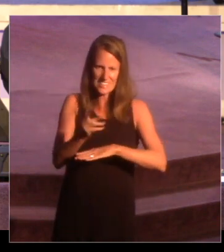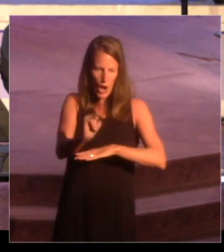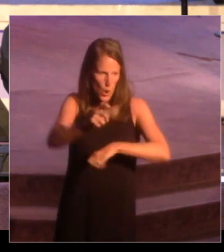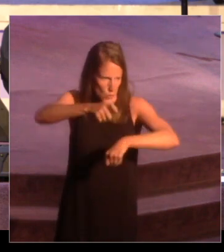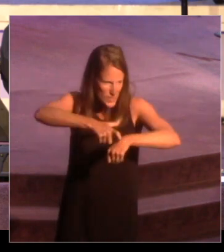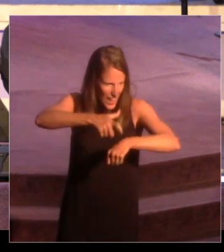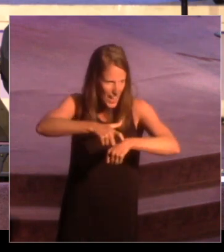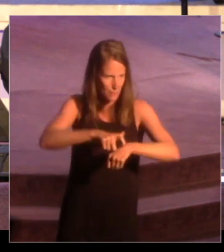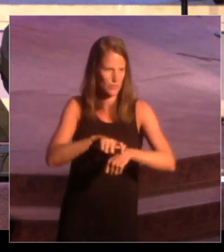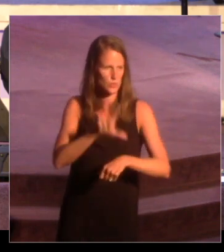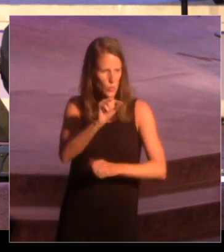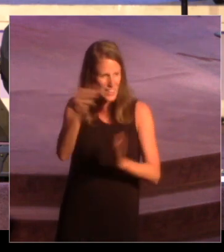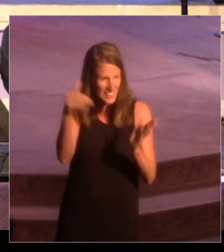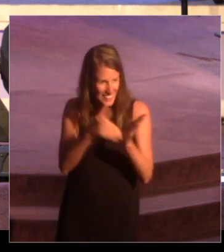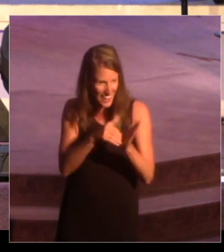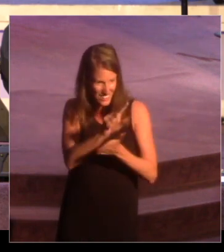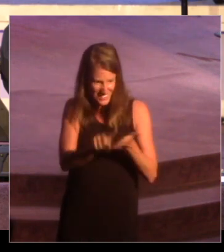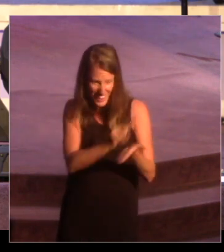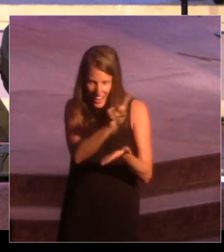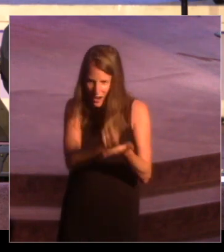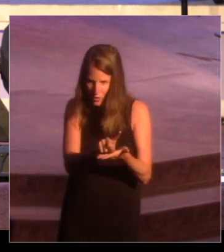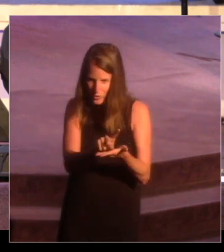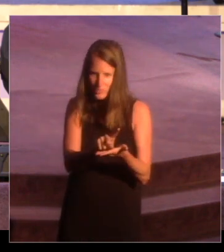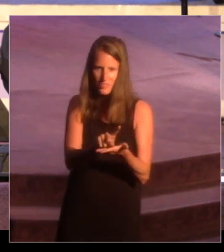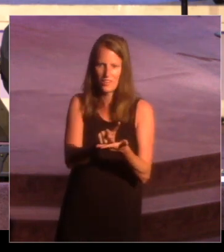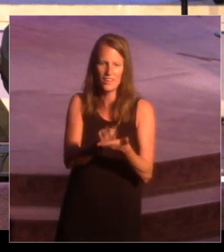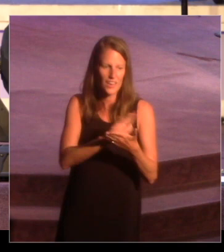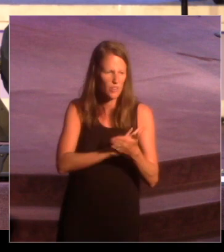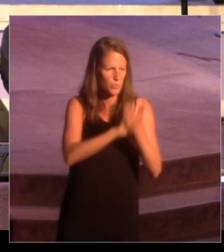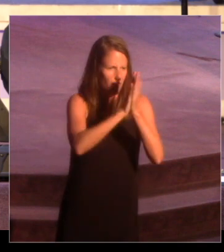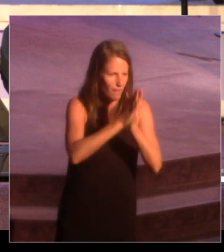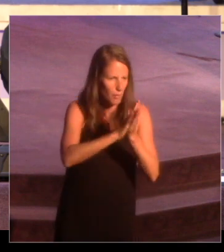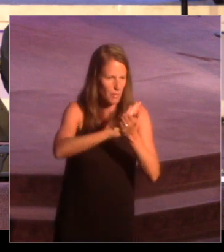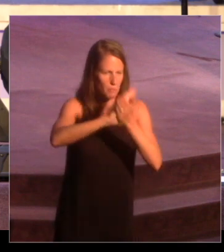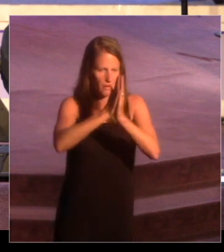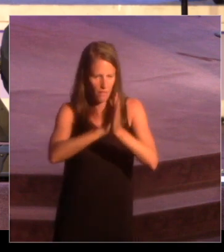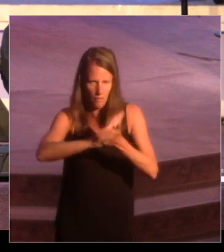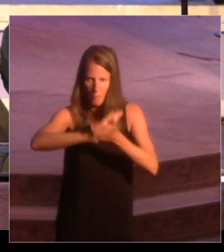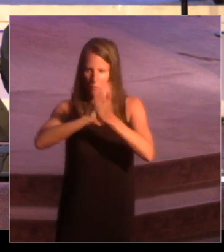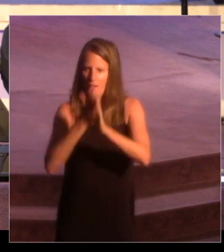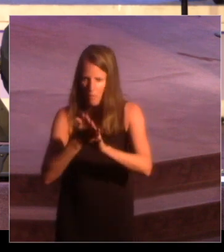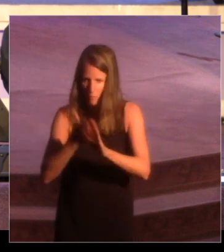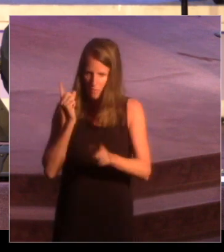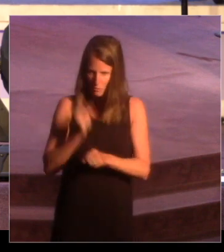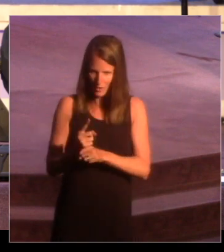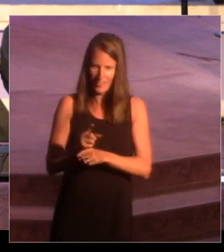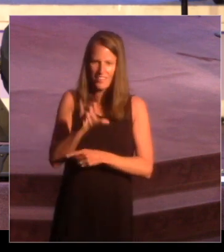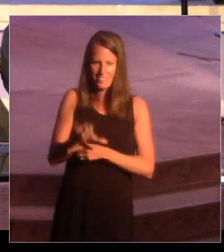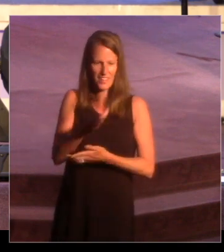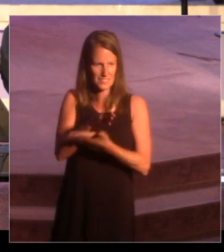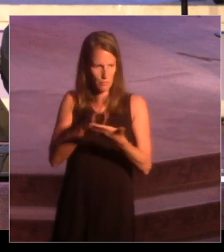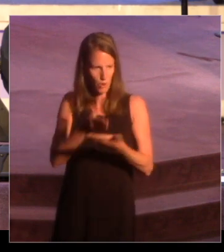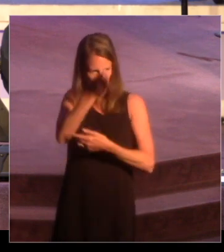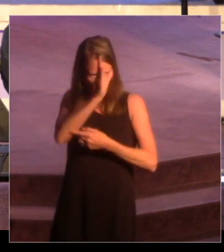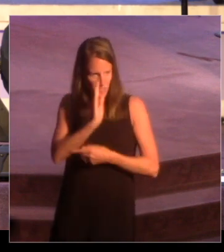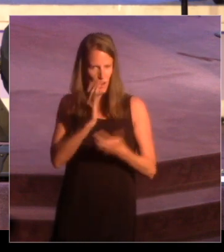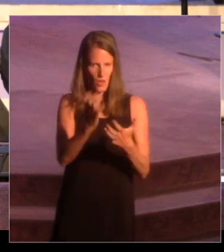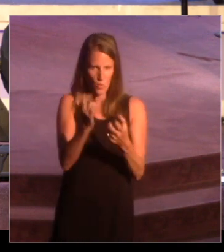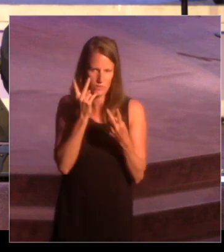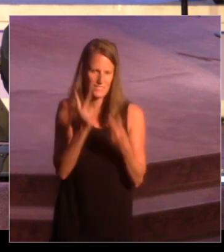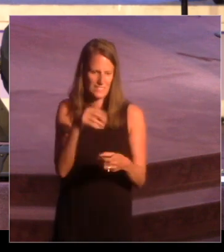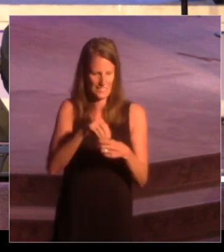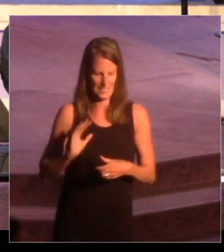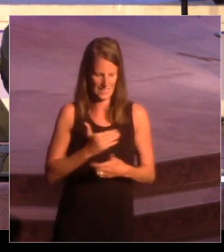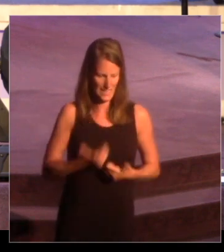is more of what the will of God is for our lives. It's less about the big decisions that we make, and it's far more about